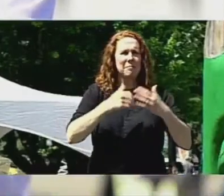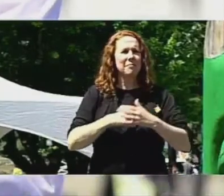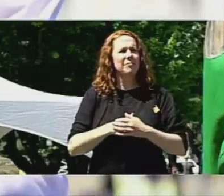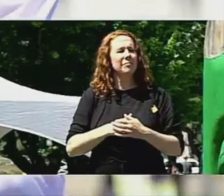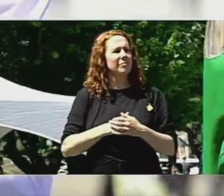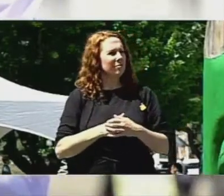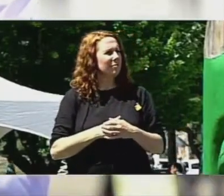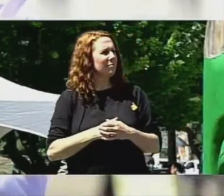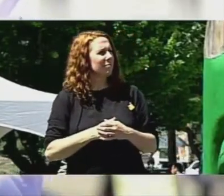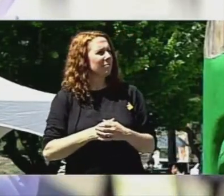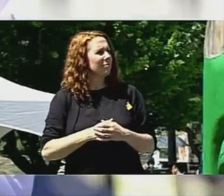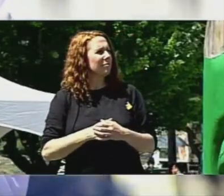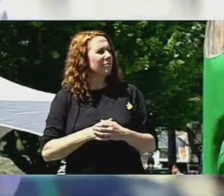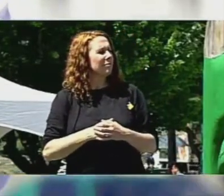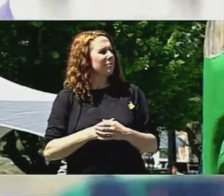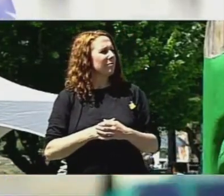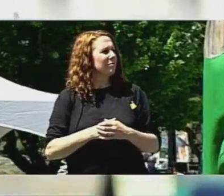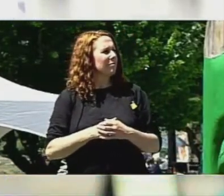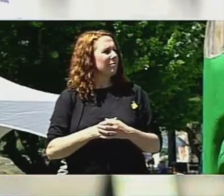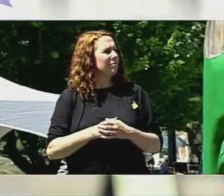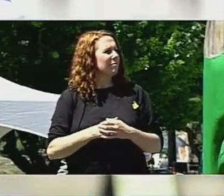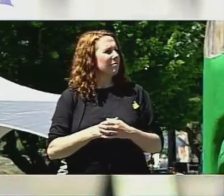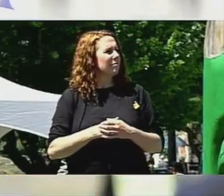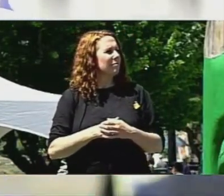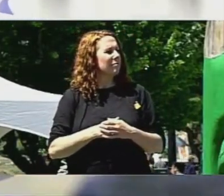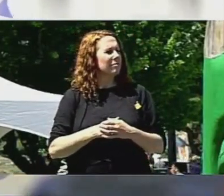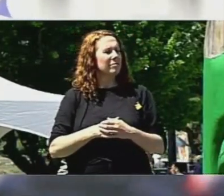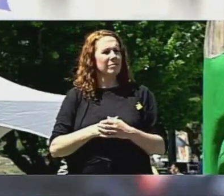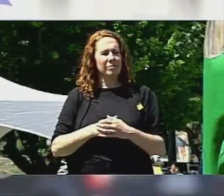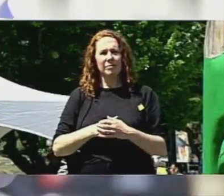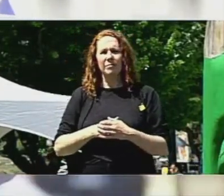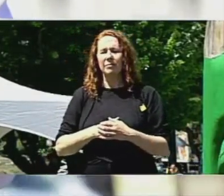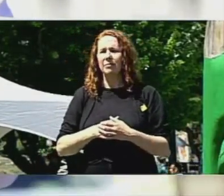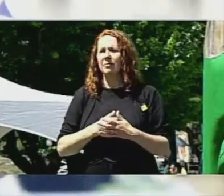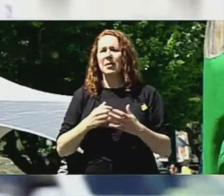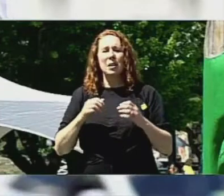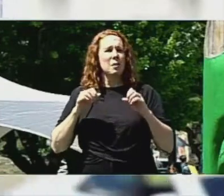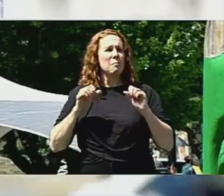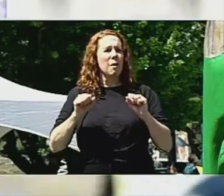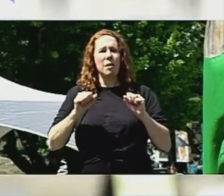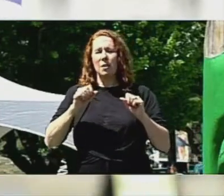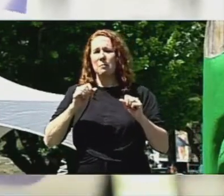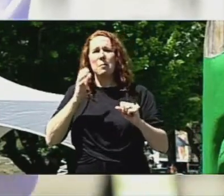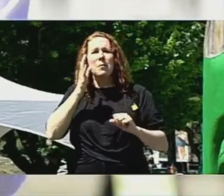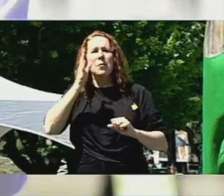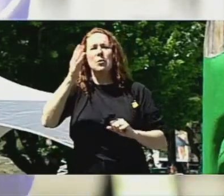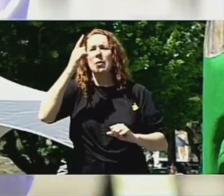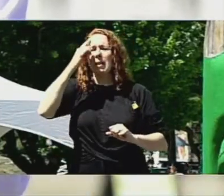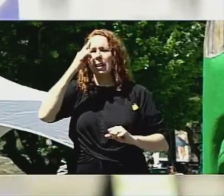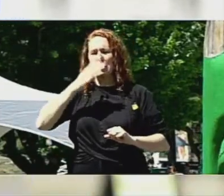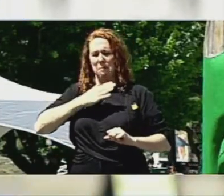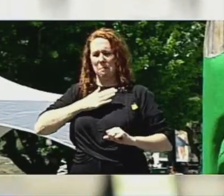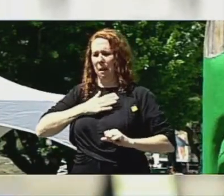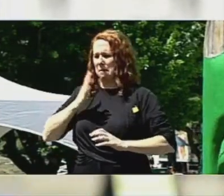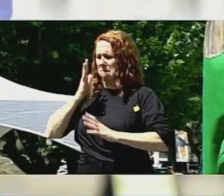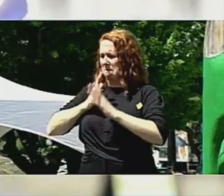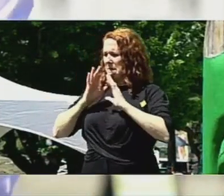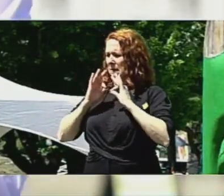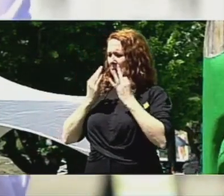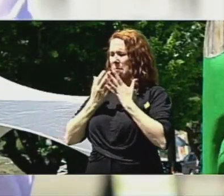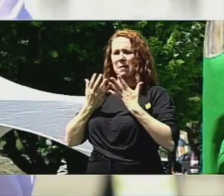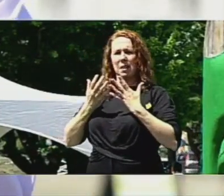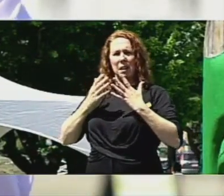know, someday they will maybe say their elders, their ancestors gathered and celebrated things. And one